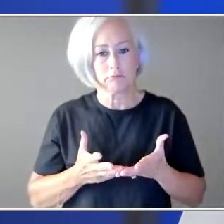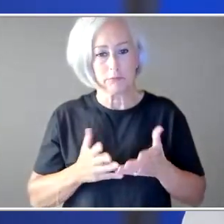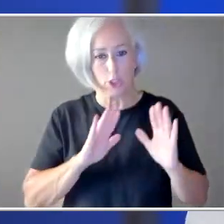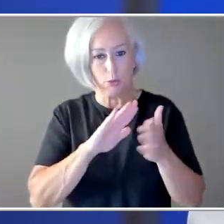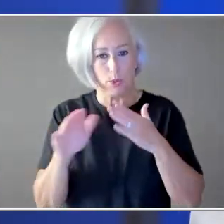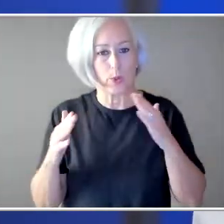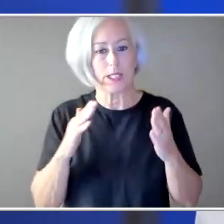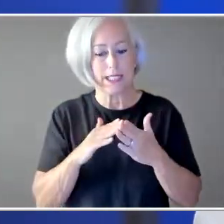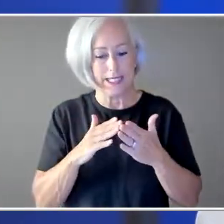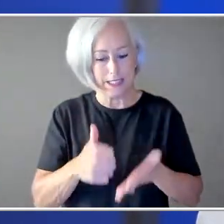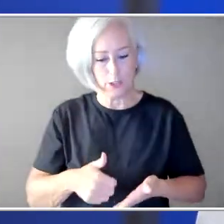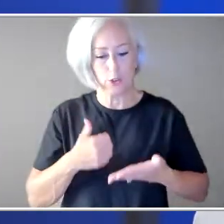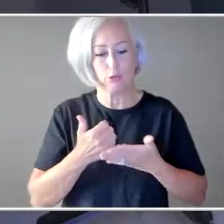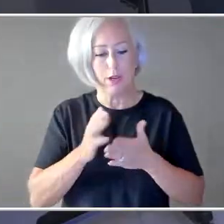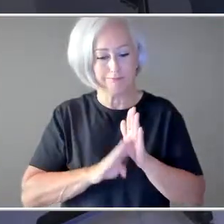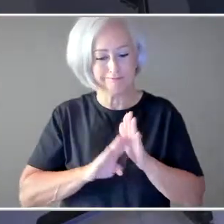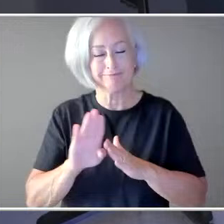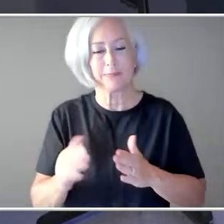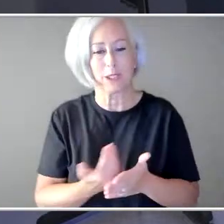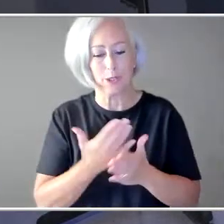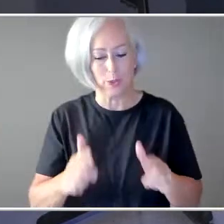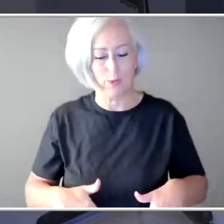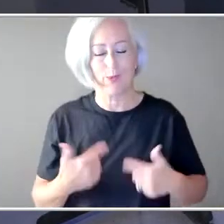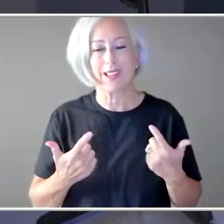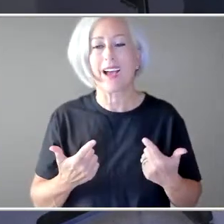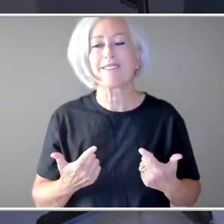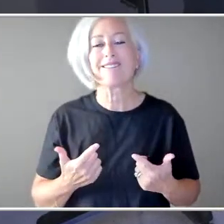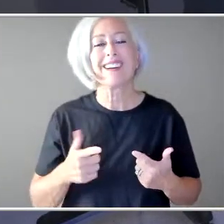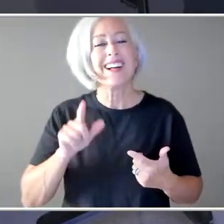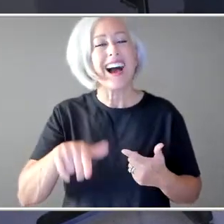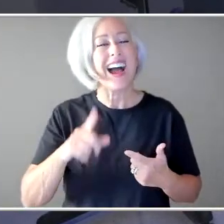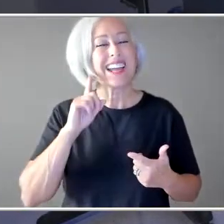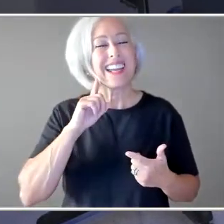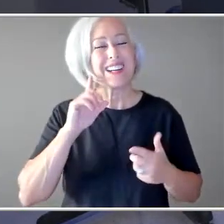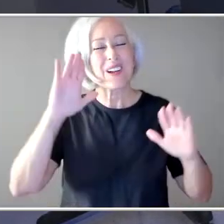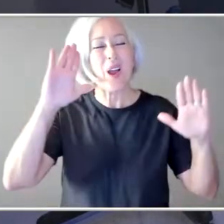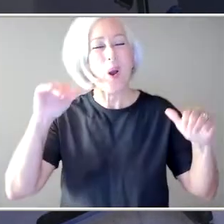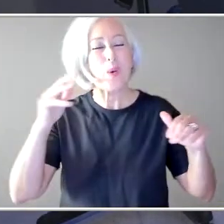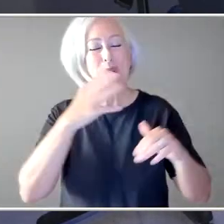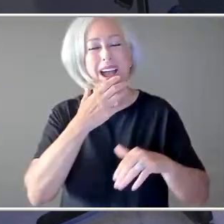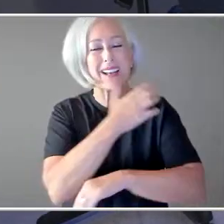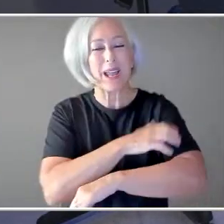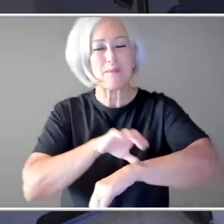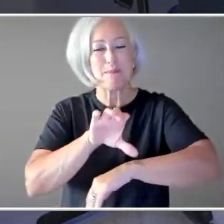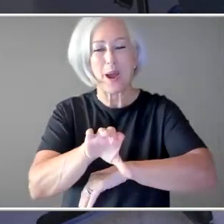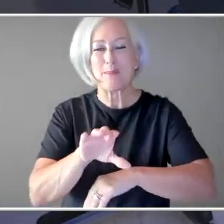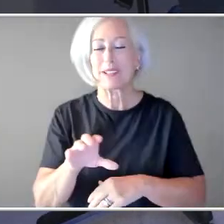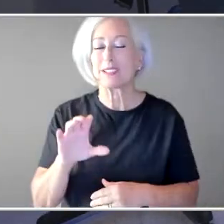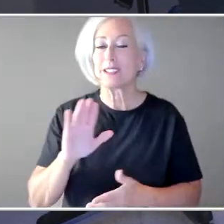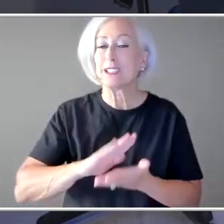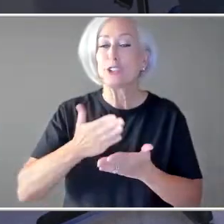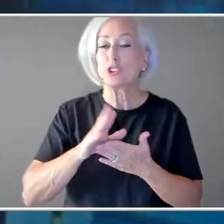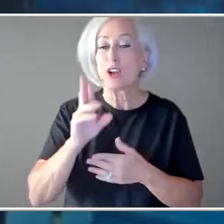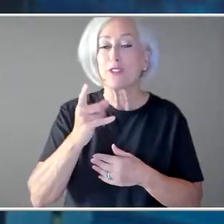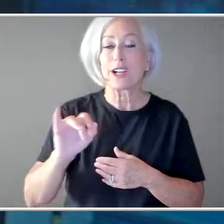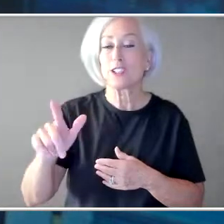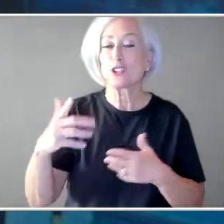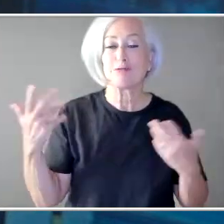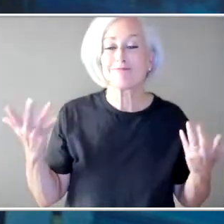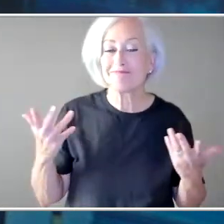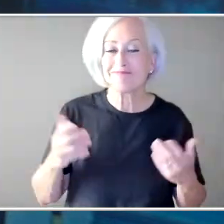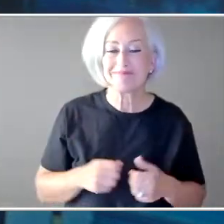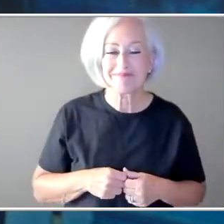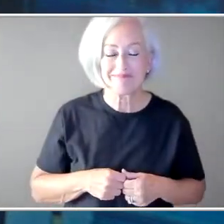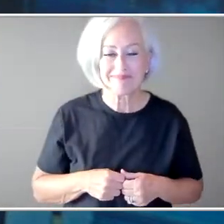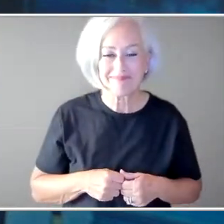build a new life. Yeah, lots of hope basically. and empowerment, I hear in your voice. So Chef Rachel, wrap us up. What's the big takeaway today?